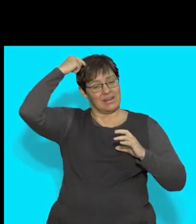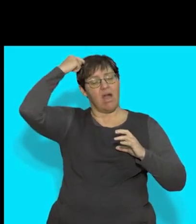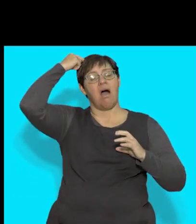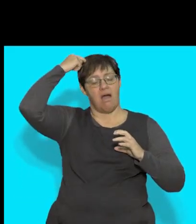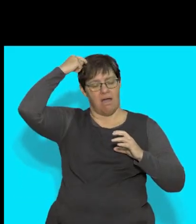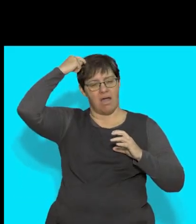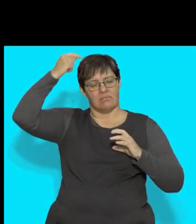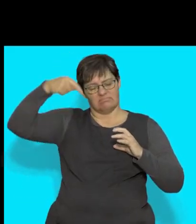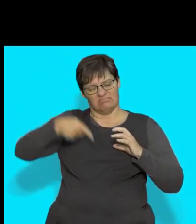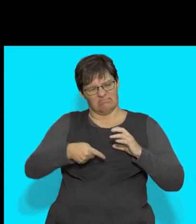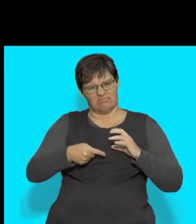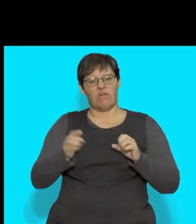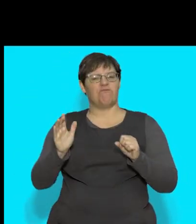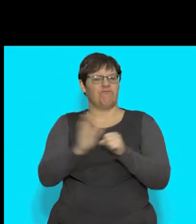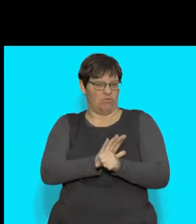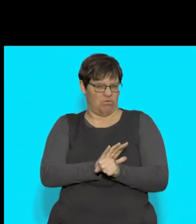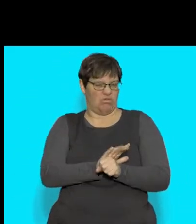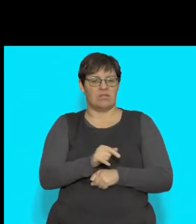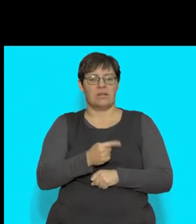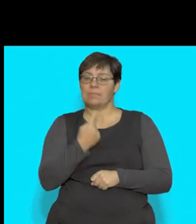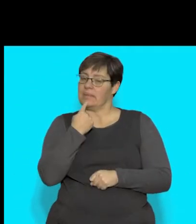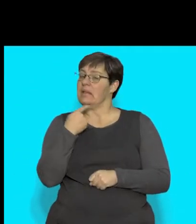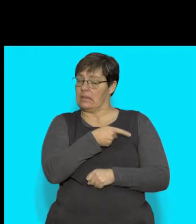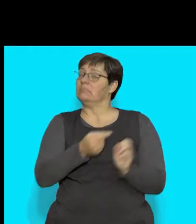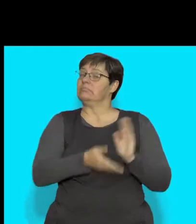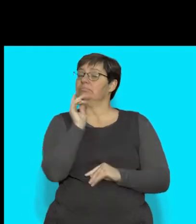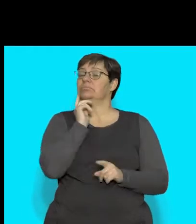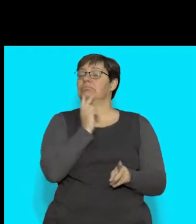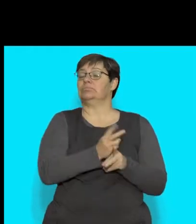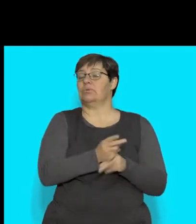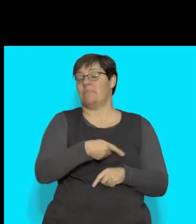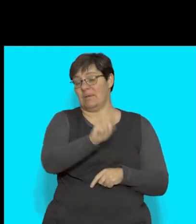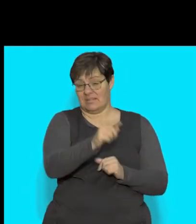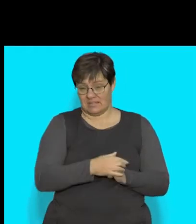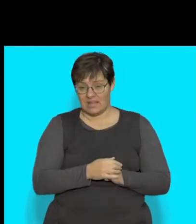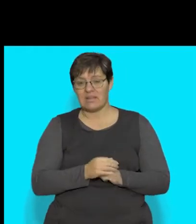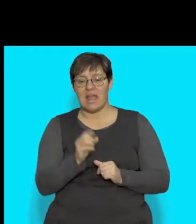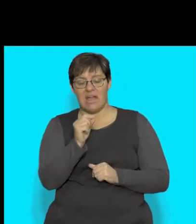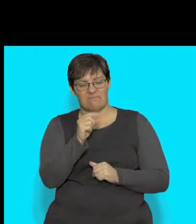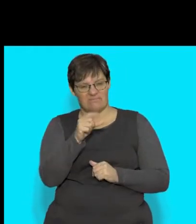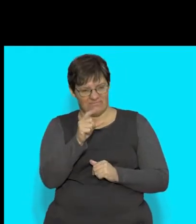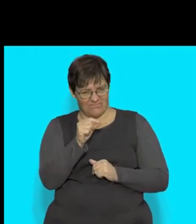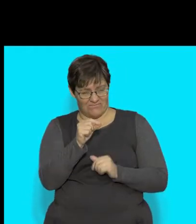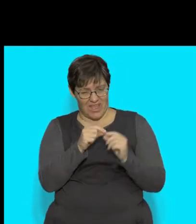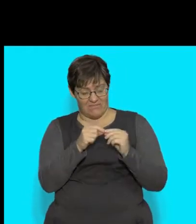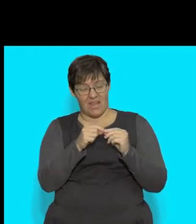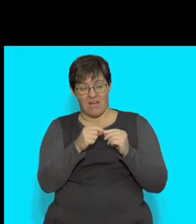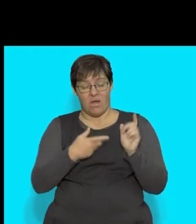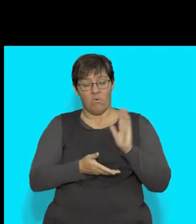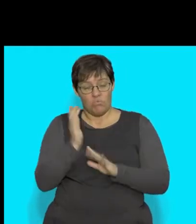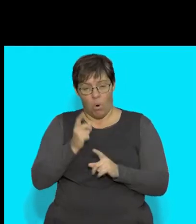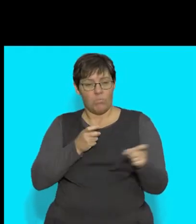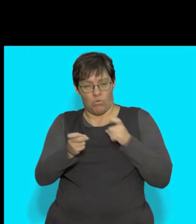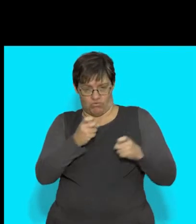gets really full. And over here, we have a little valve or a little sphincter, and we can control it, and it